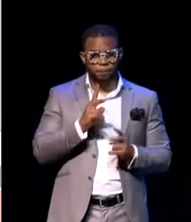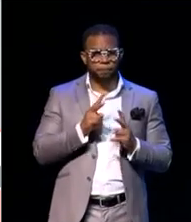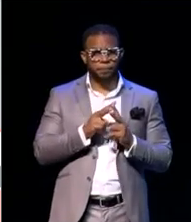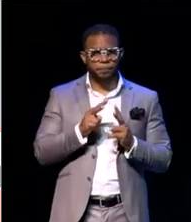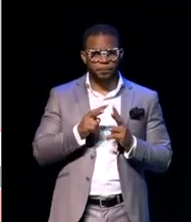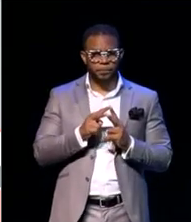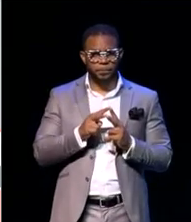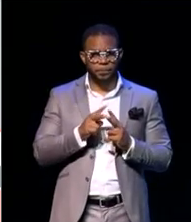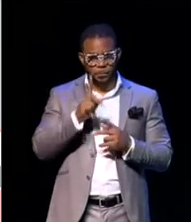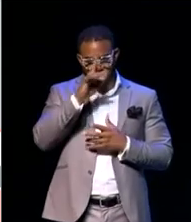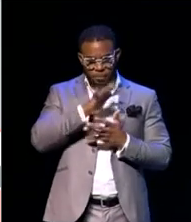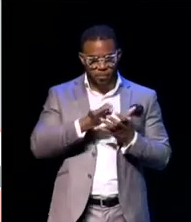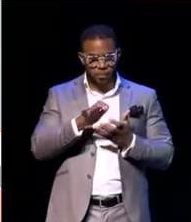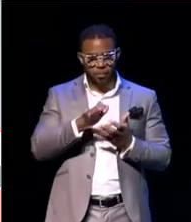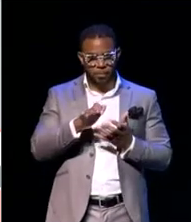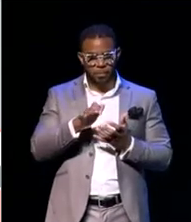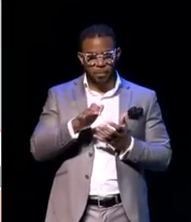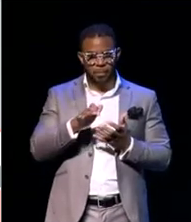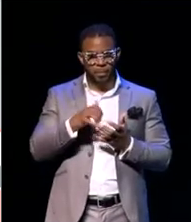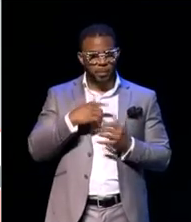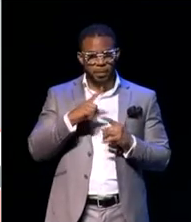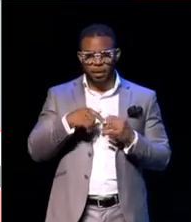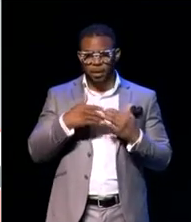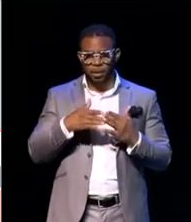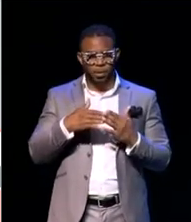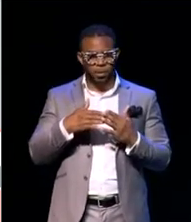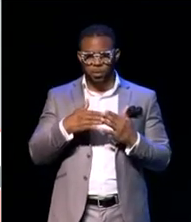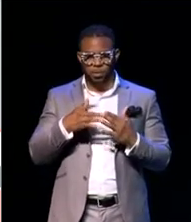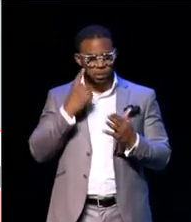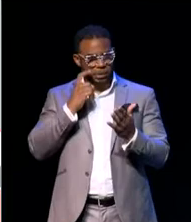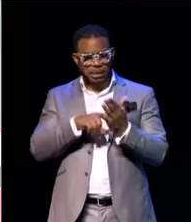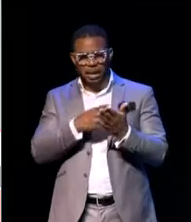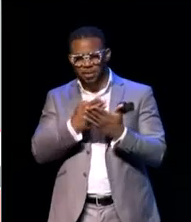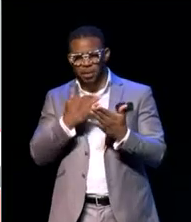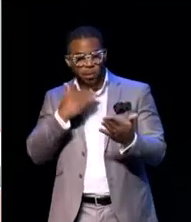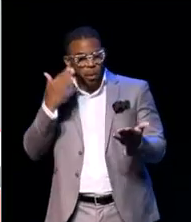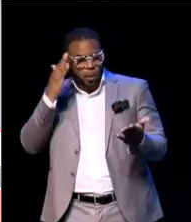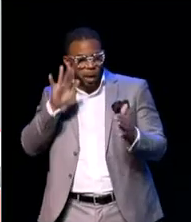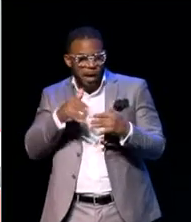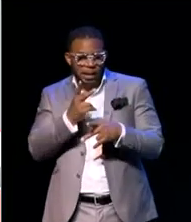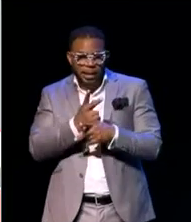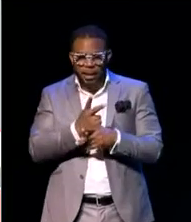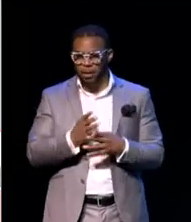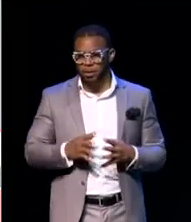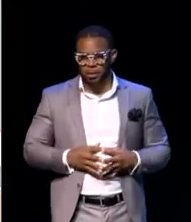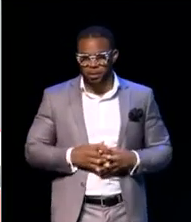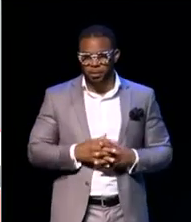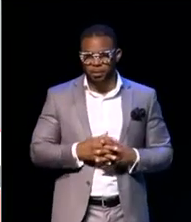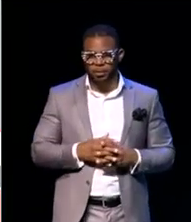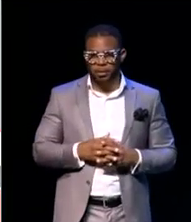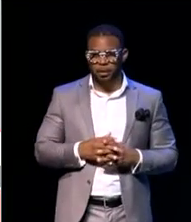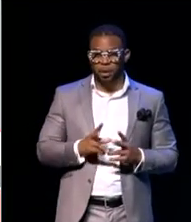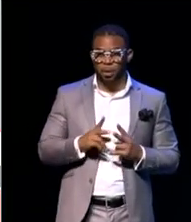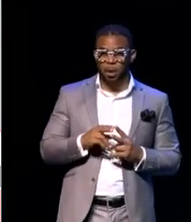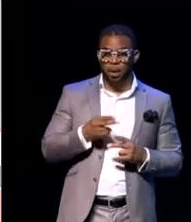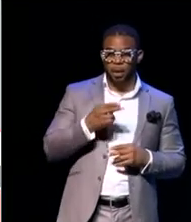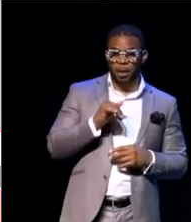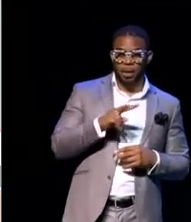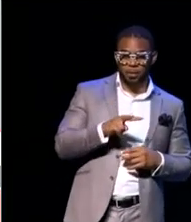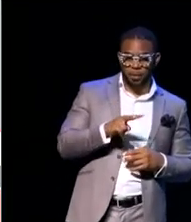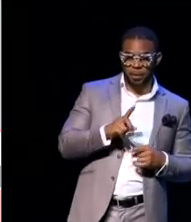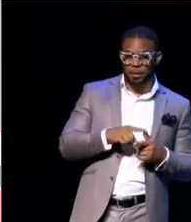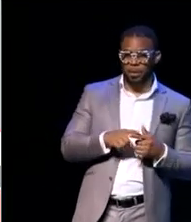very confusing, and we can't lose sight of things that we know how to take care of, whether it's